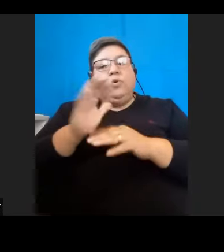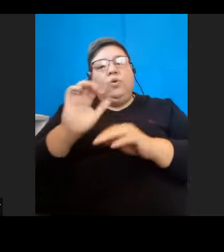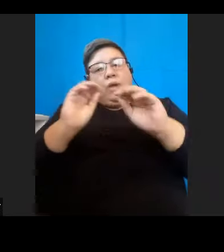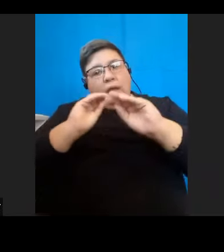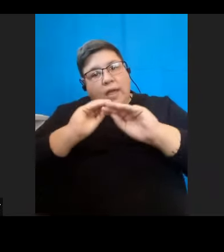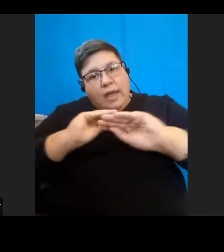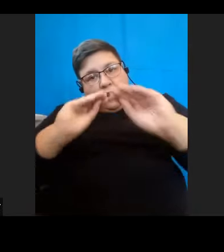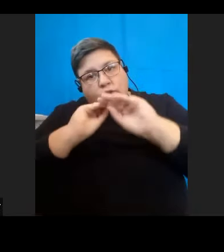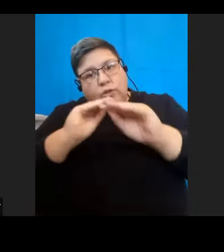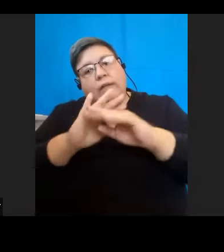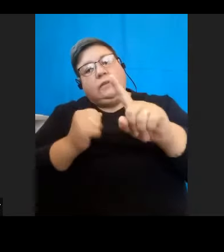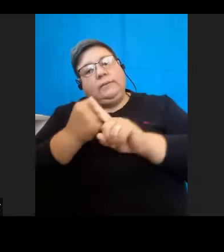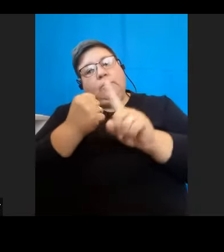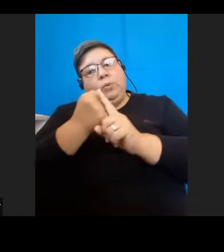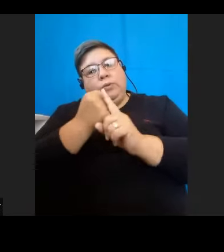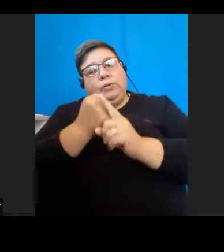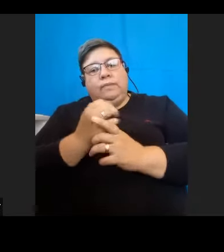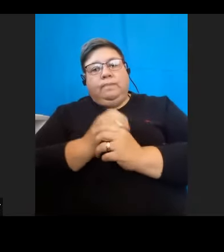and support.